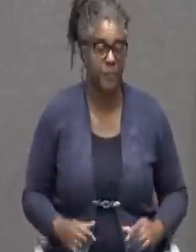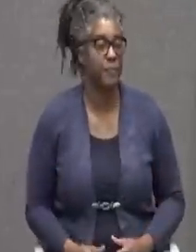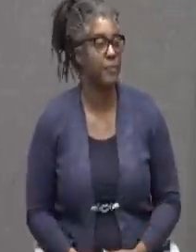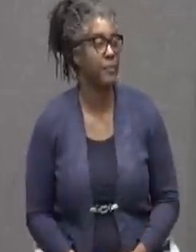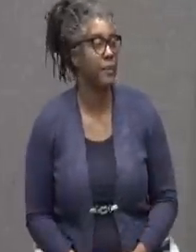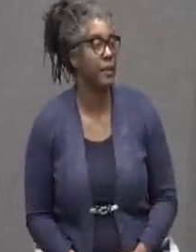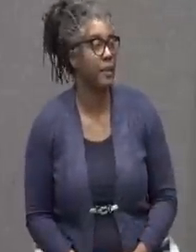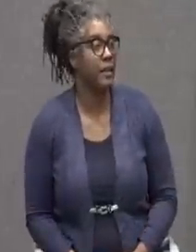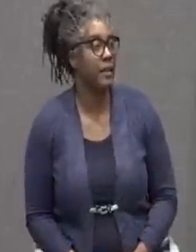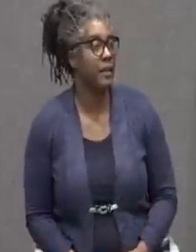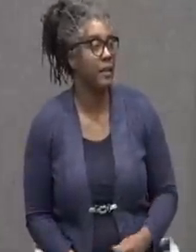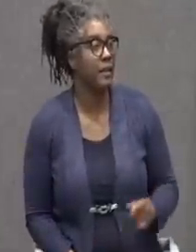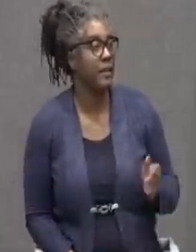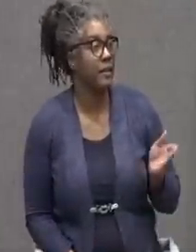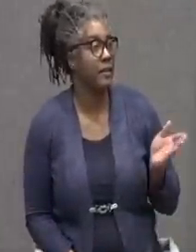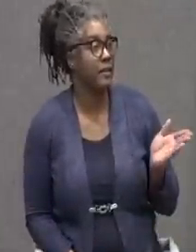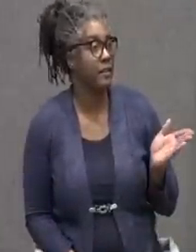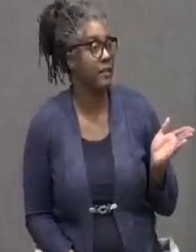aunts